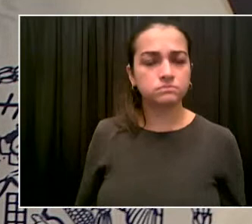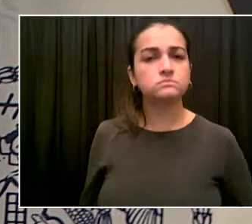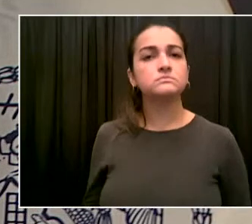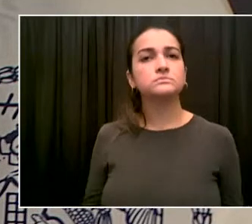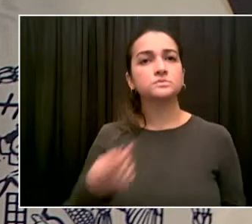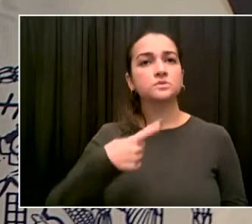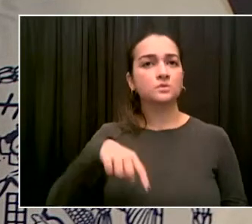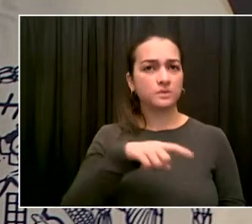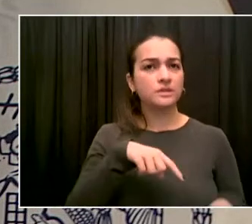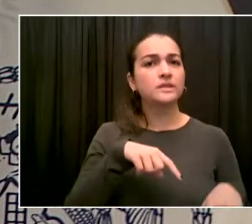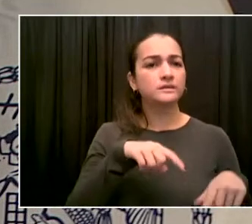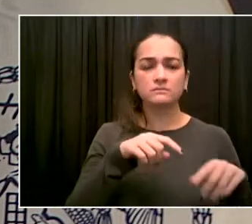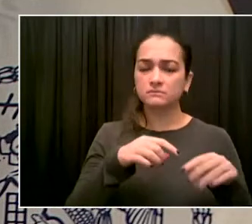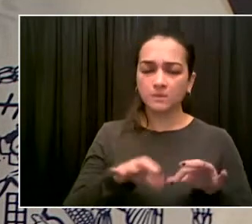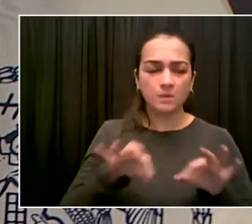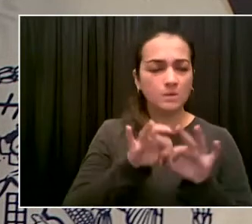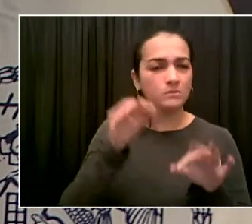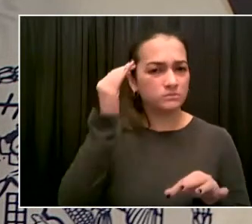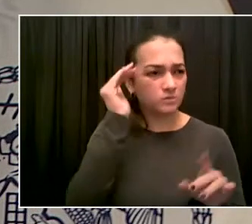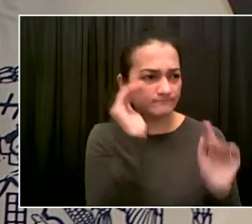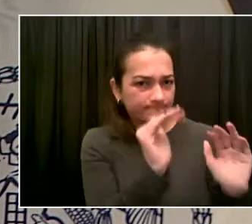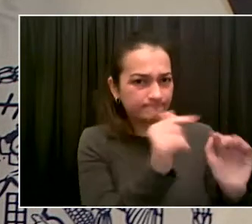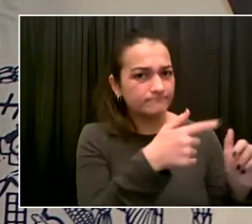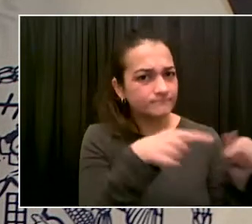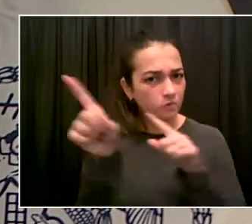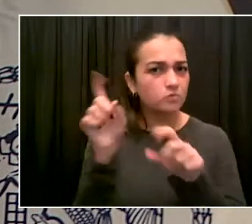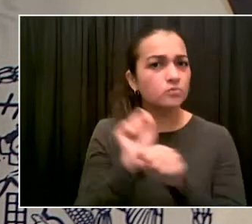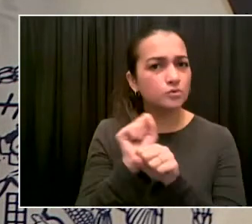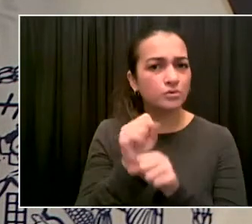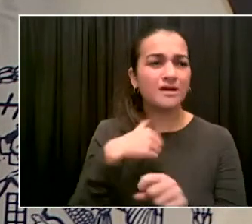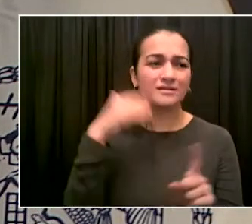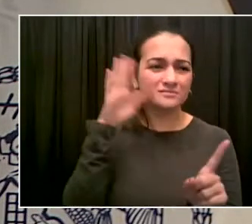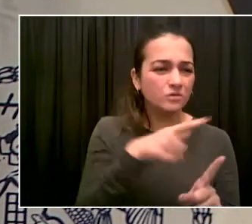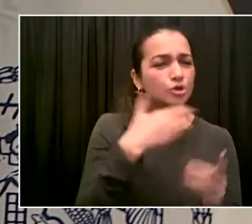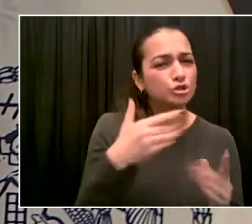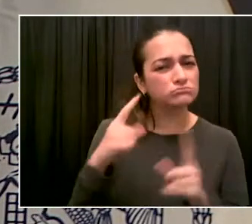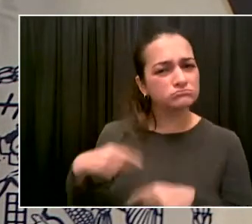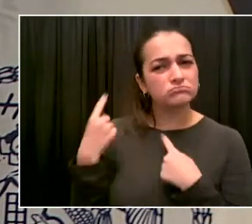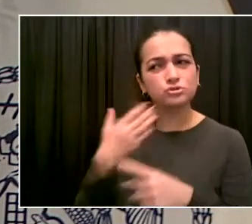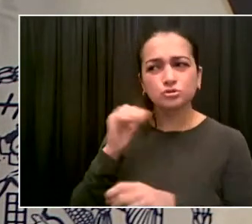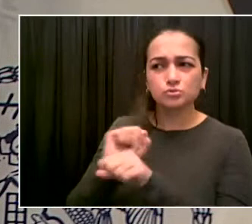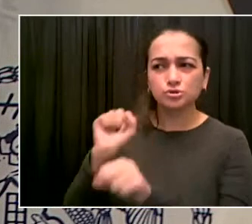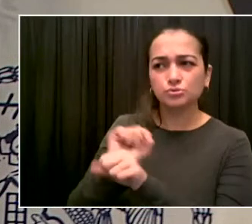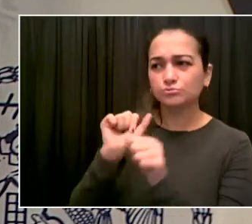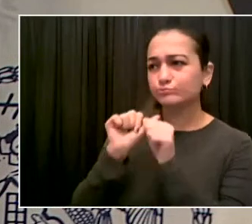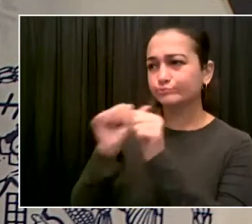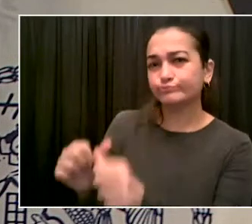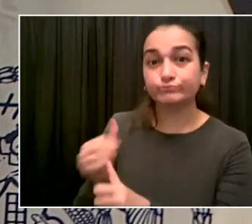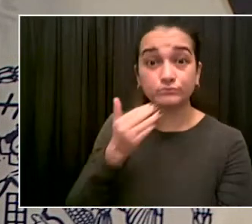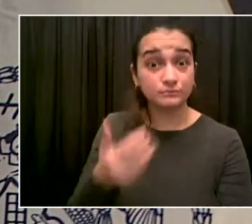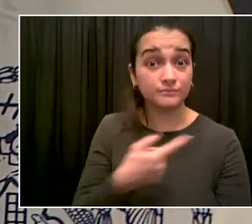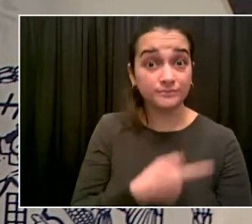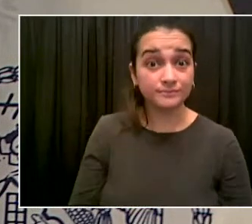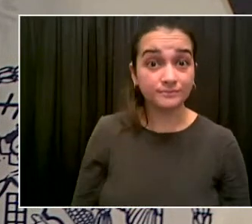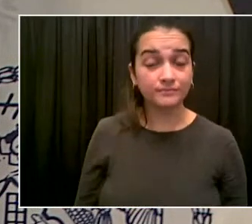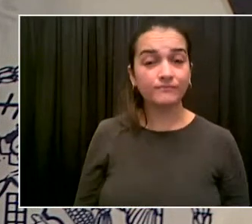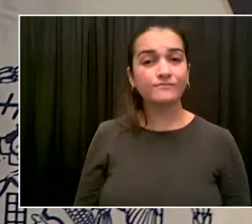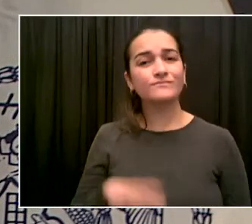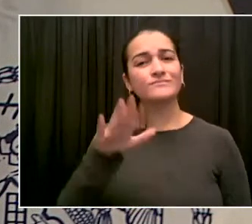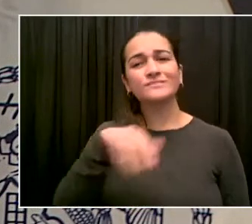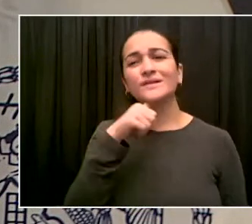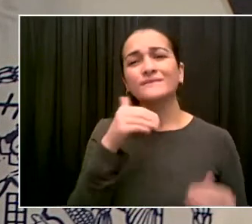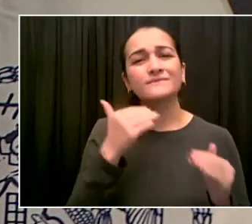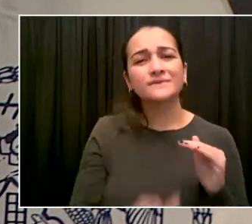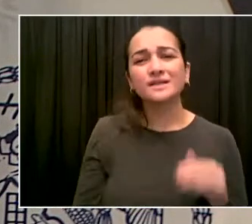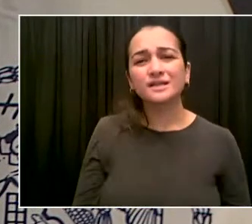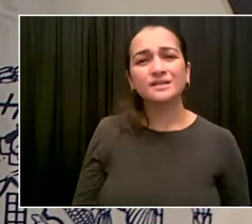not participating. It's not fair, but they're doing the job, and I commend everyone who's doing the job. and protecting their fellow New Yorkers. And that's what's going to see